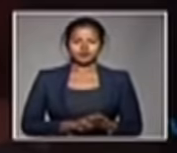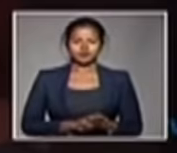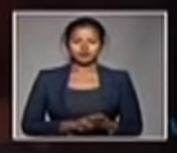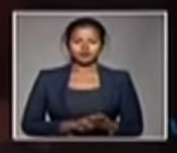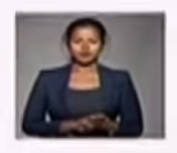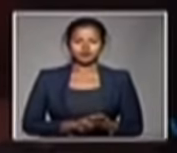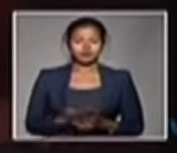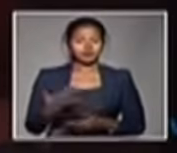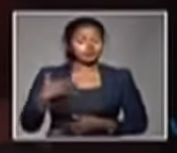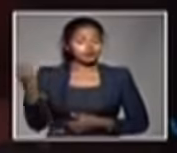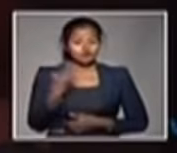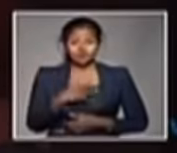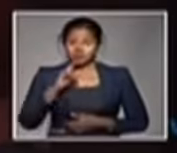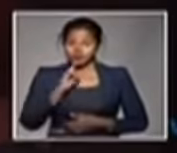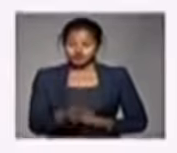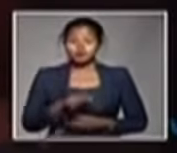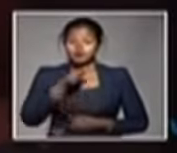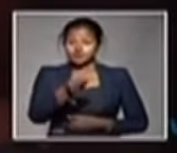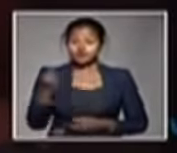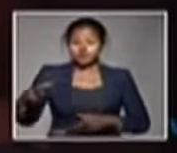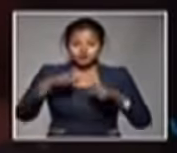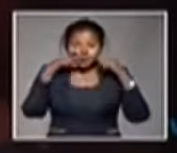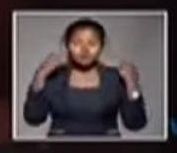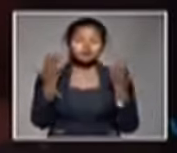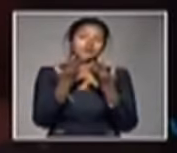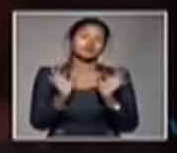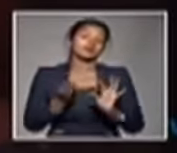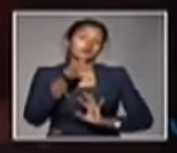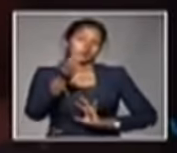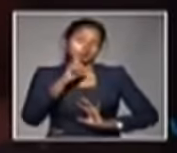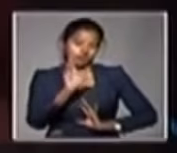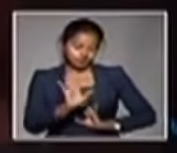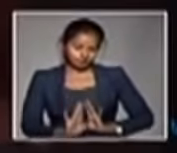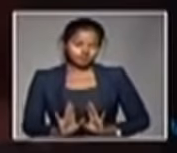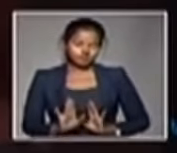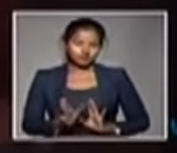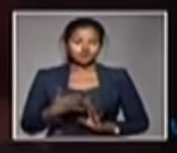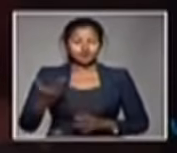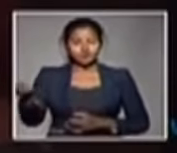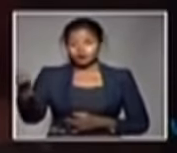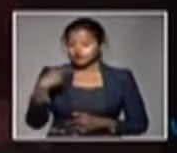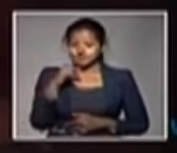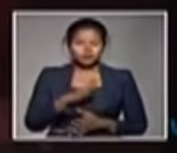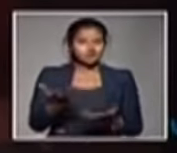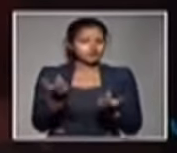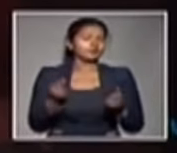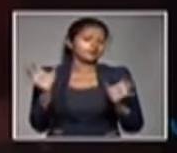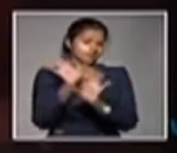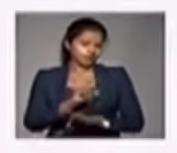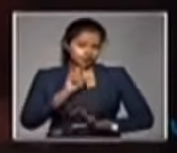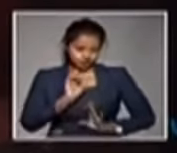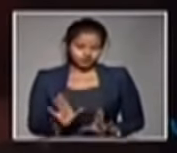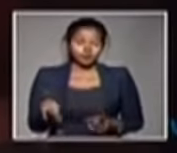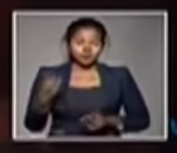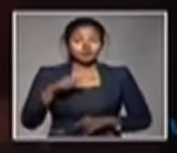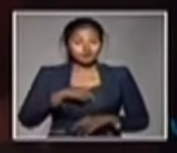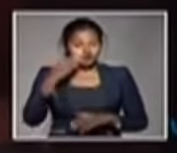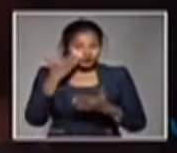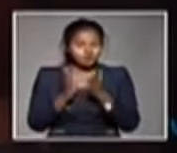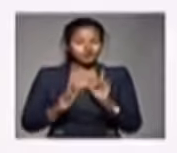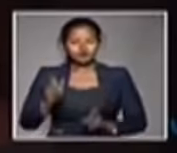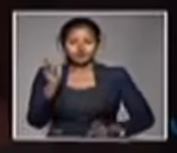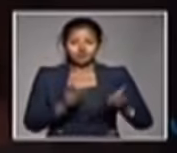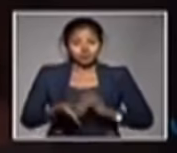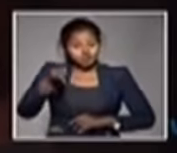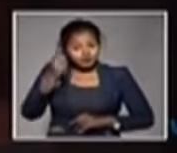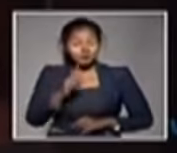When we asked to distribute face masks free of charge as they are essential, you said they are not required at all. However, today the people have been warned against